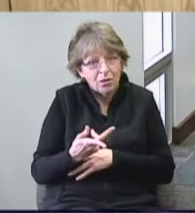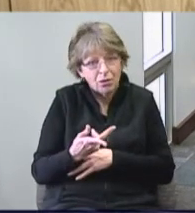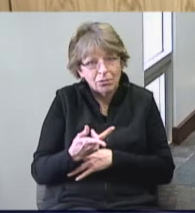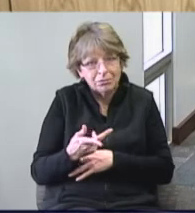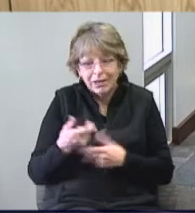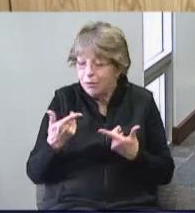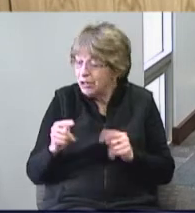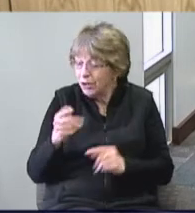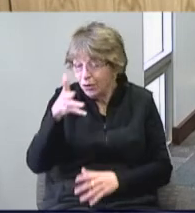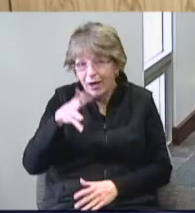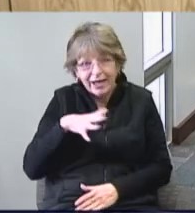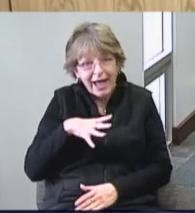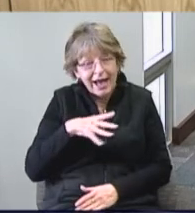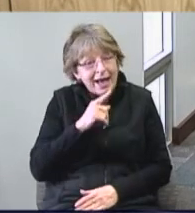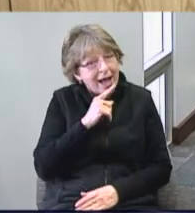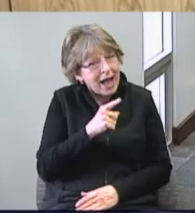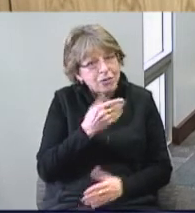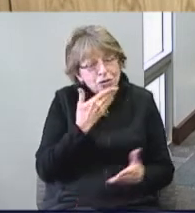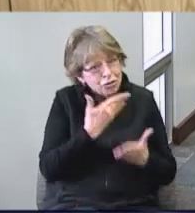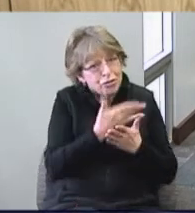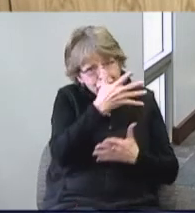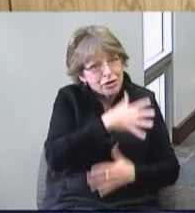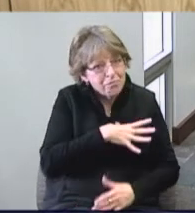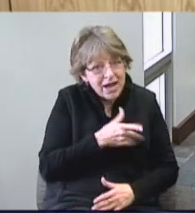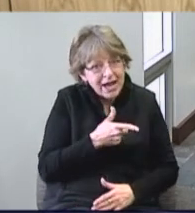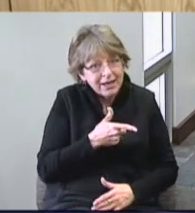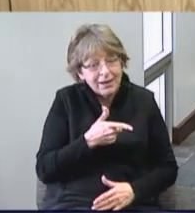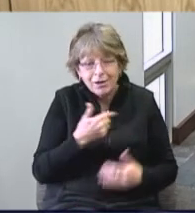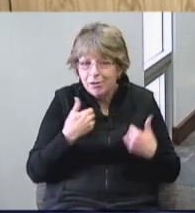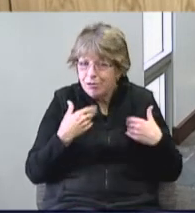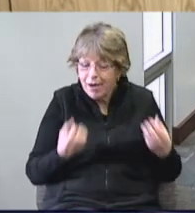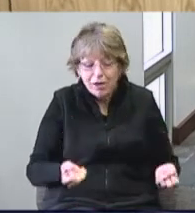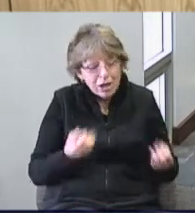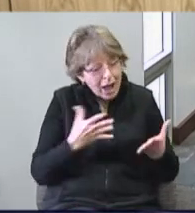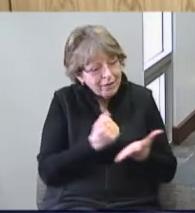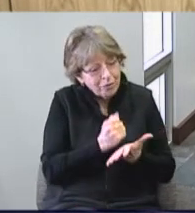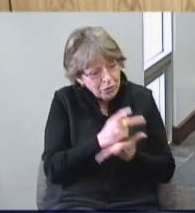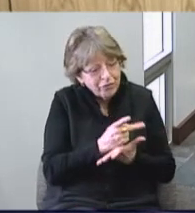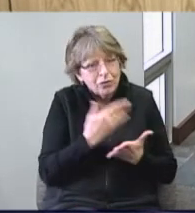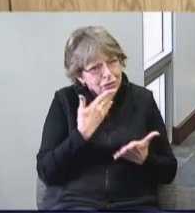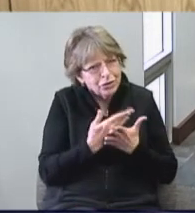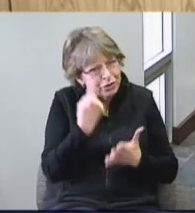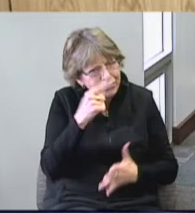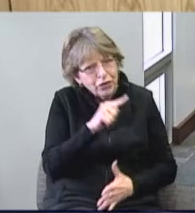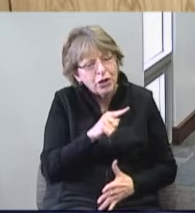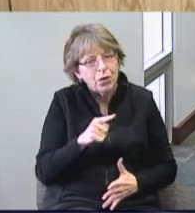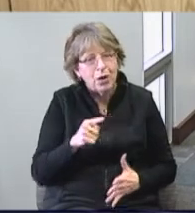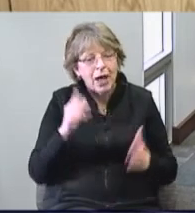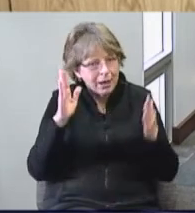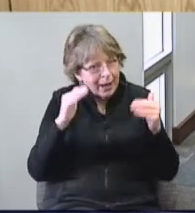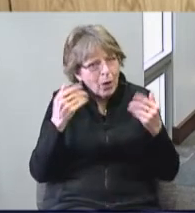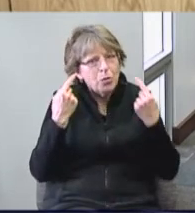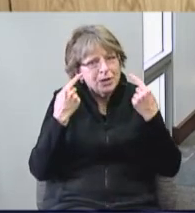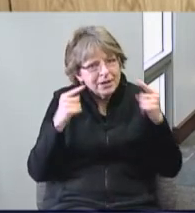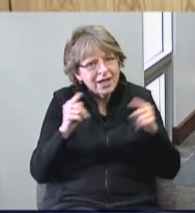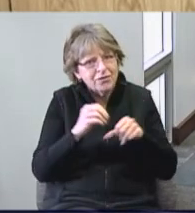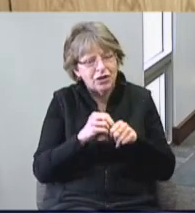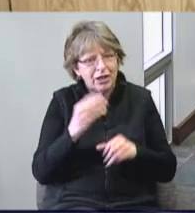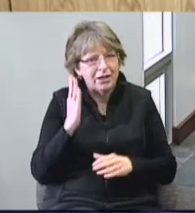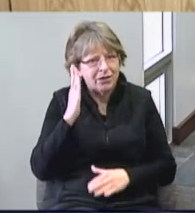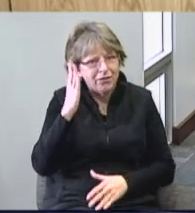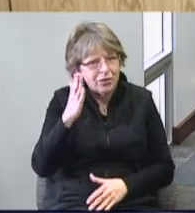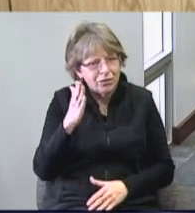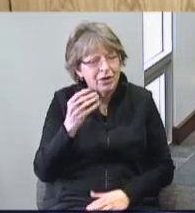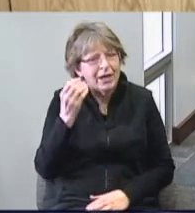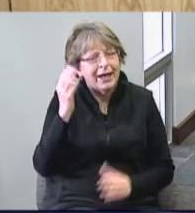guy. Your attorney says you've got all kinds of approvals. Good. Good for you. I hope you're successful in your future. And I hope you take this